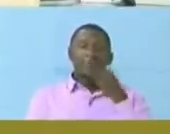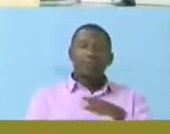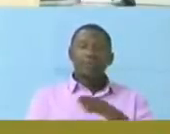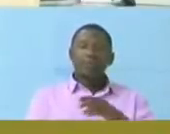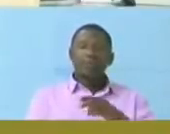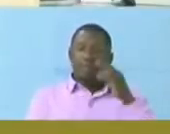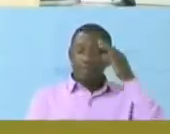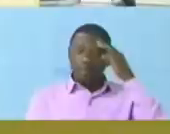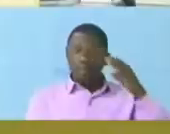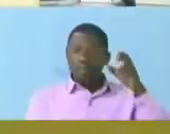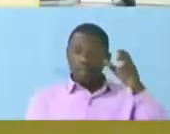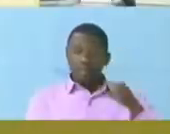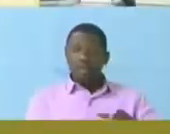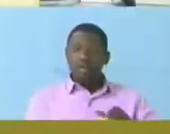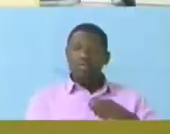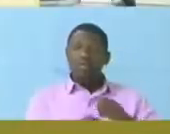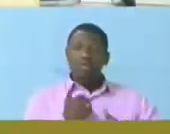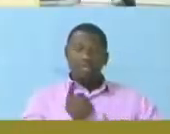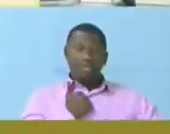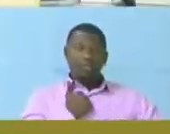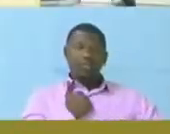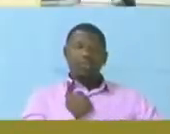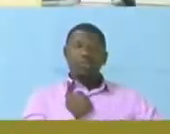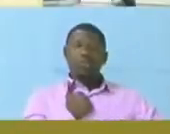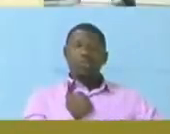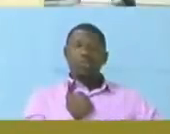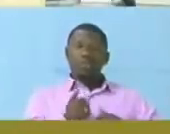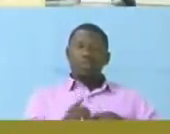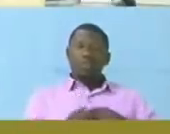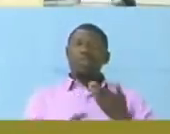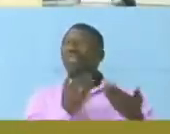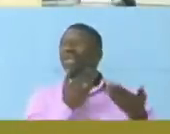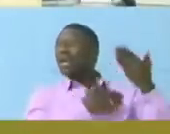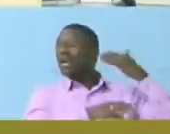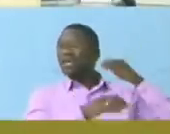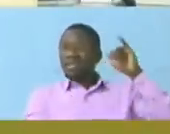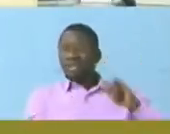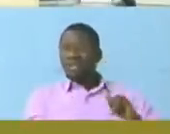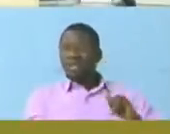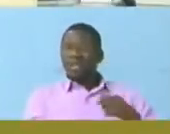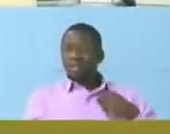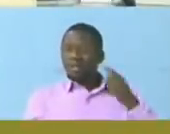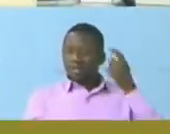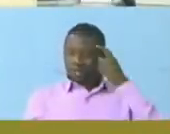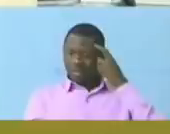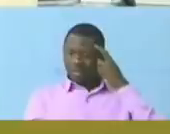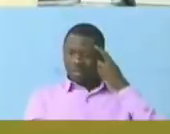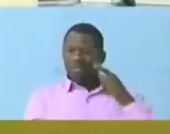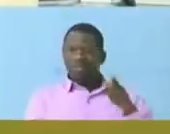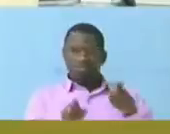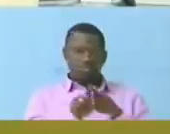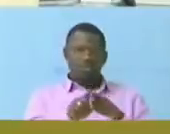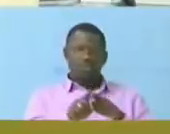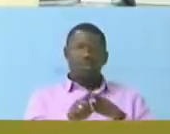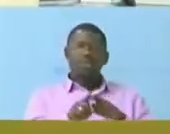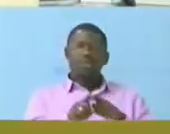Some years ago. And it should be with him. At this